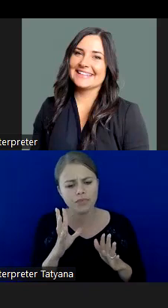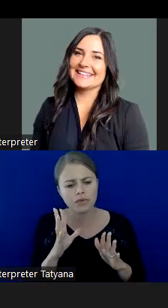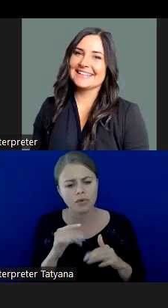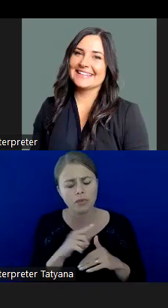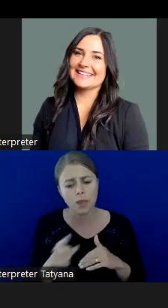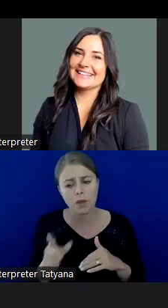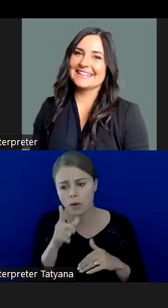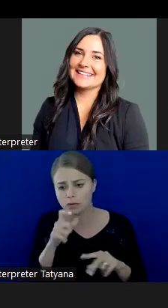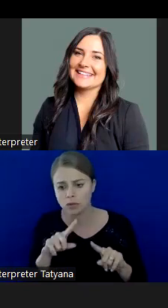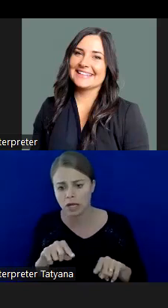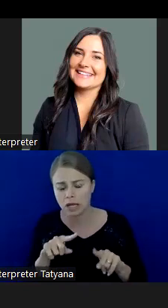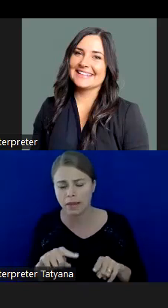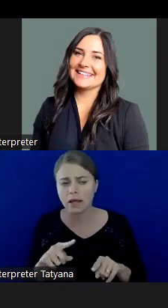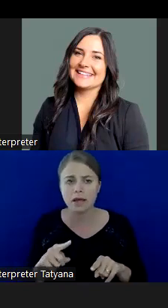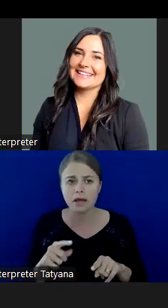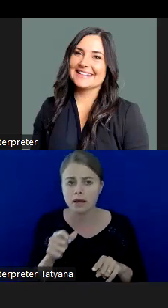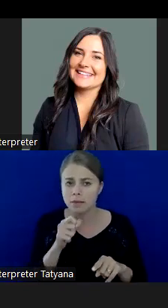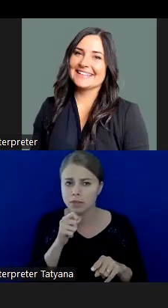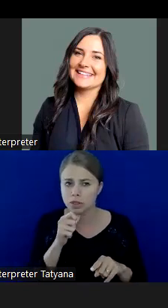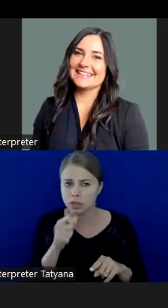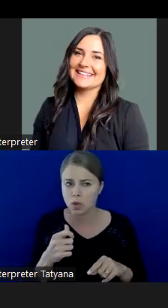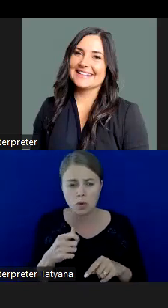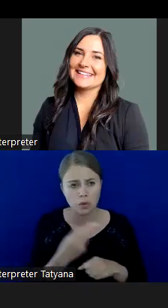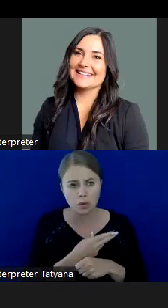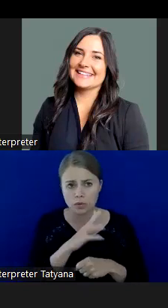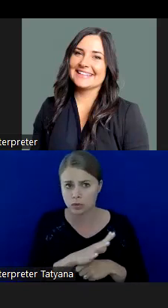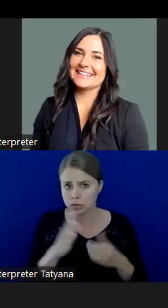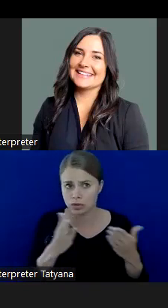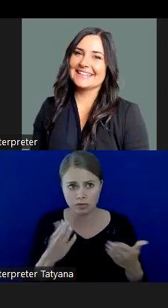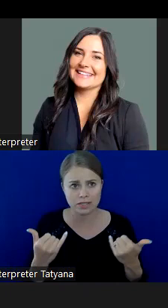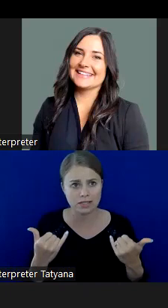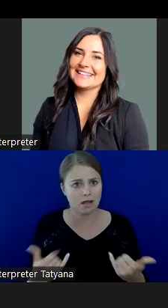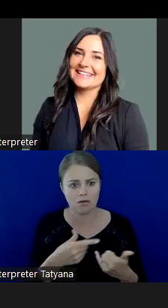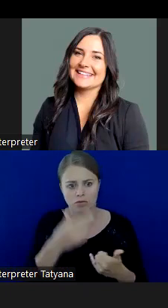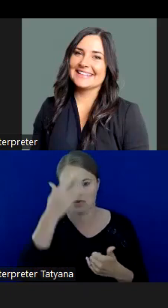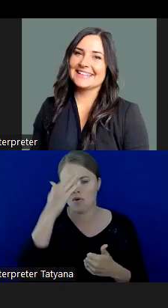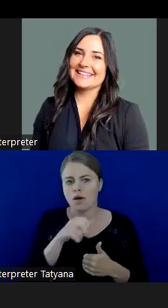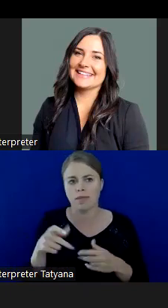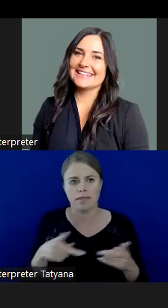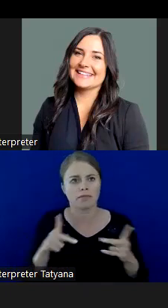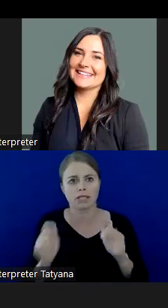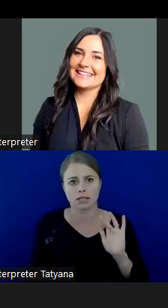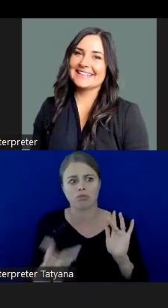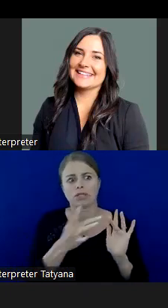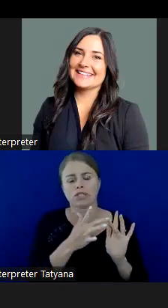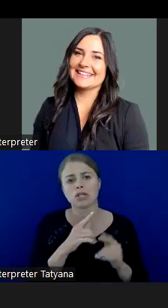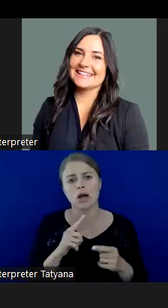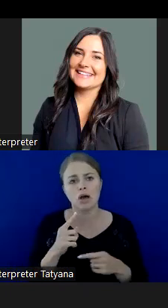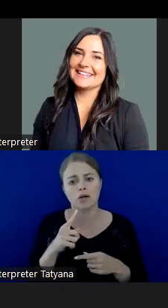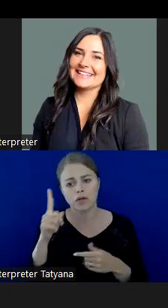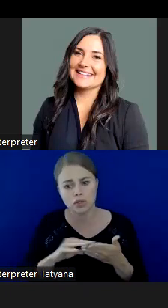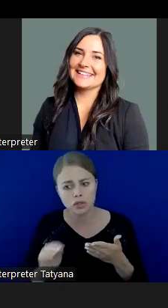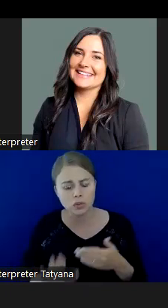in attendance that may not have utilized your services now know they have another place they can reach out to for students and for that